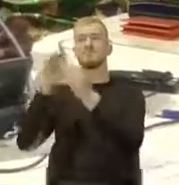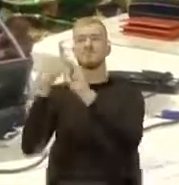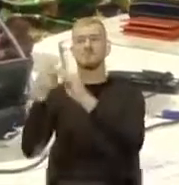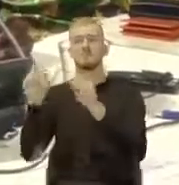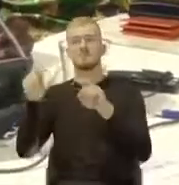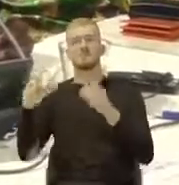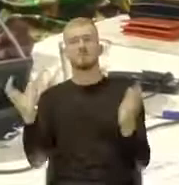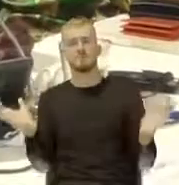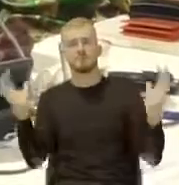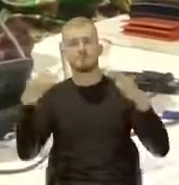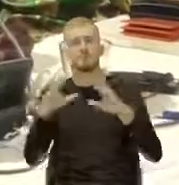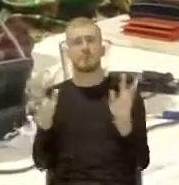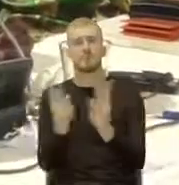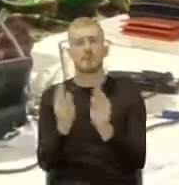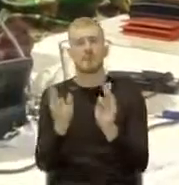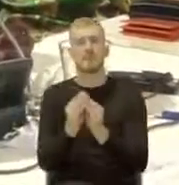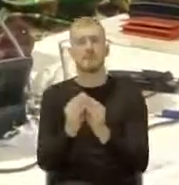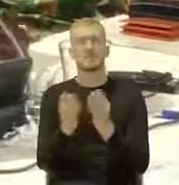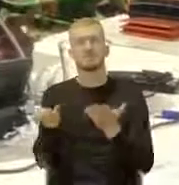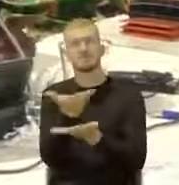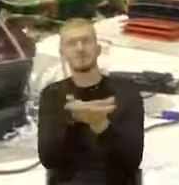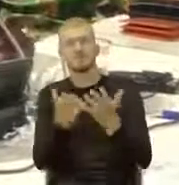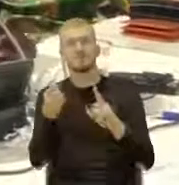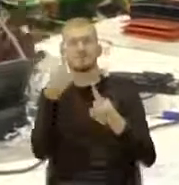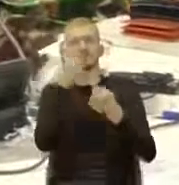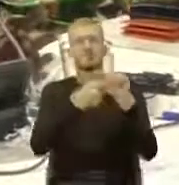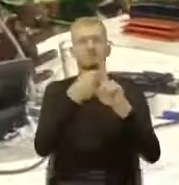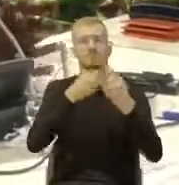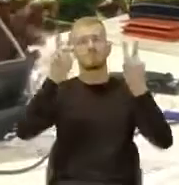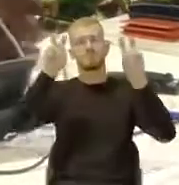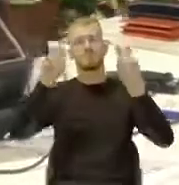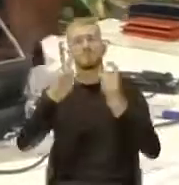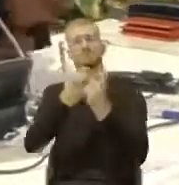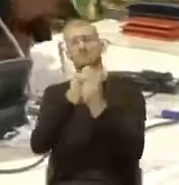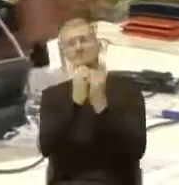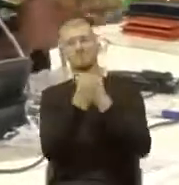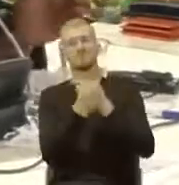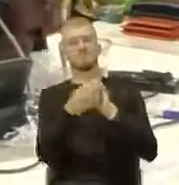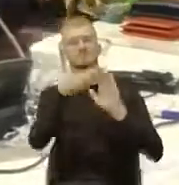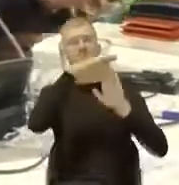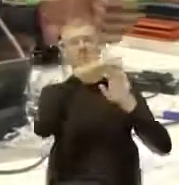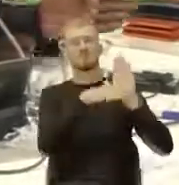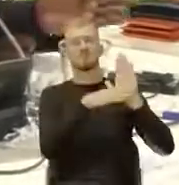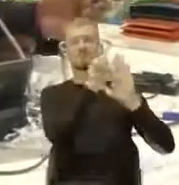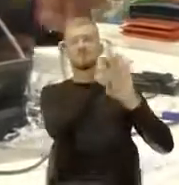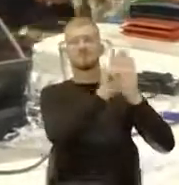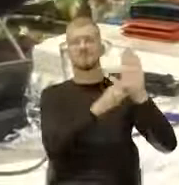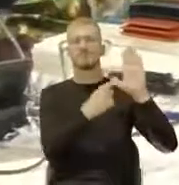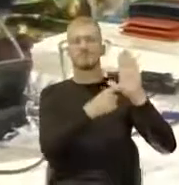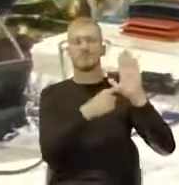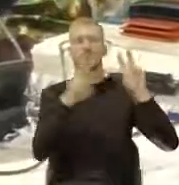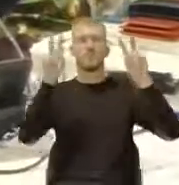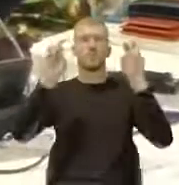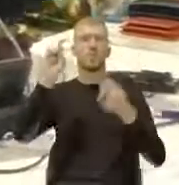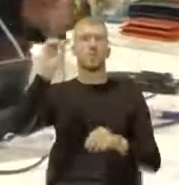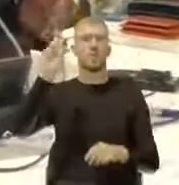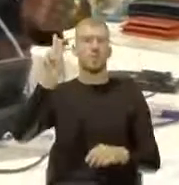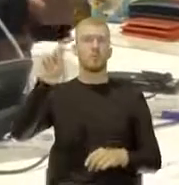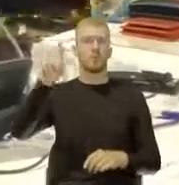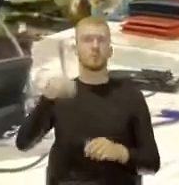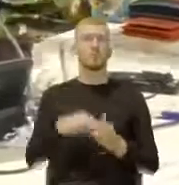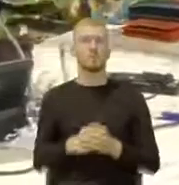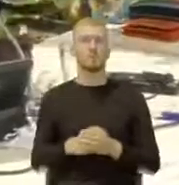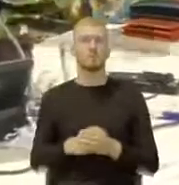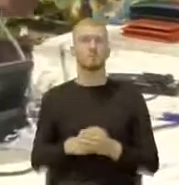that change in the UN charter, not only, but also in regional organizations like the African Union, the European